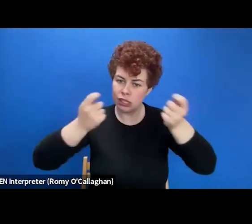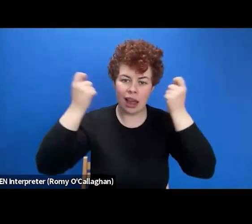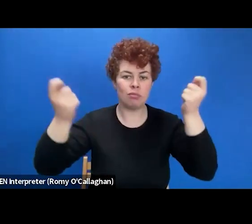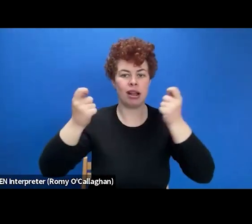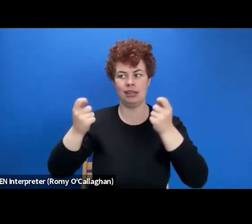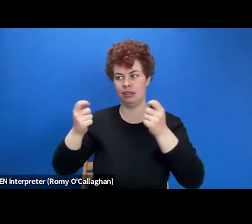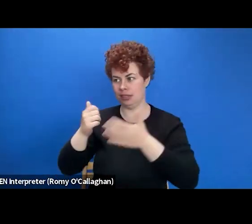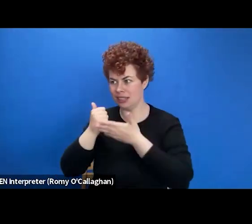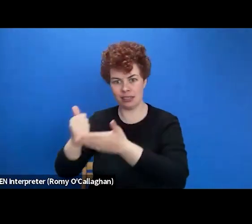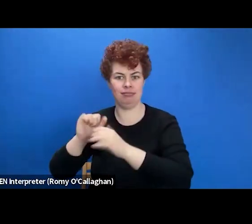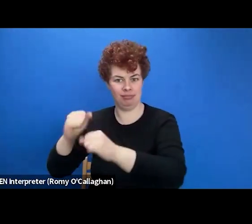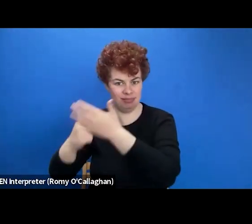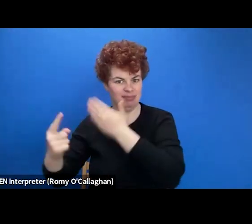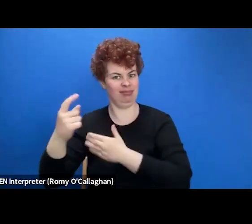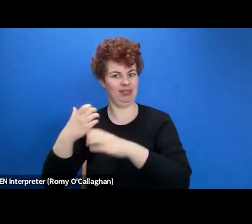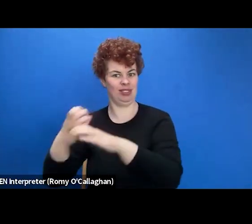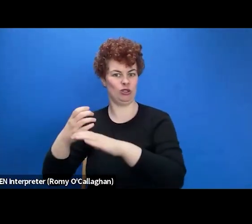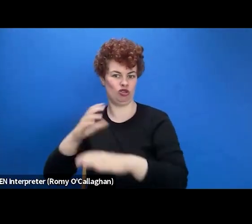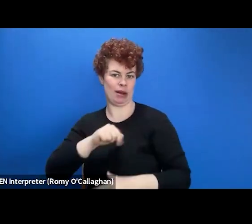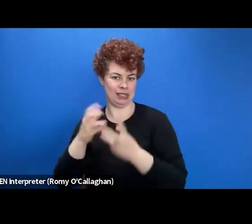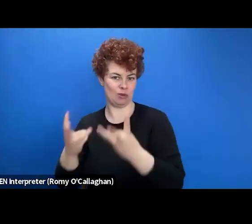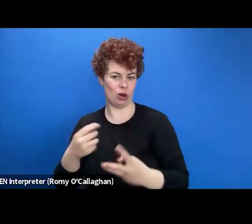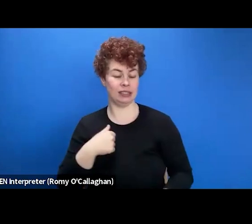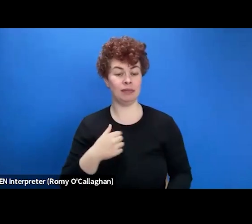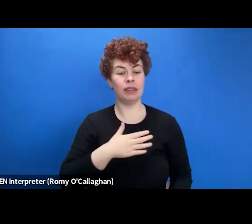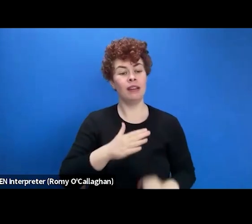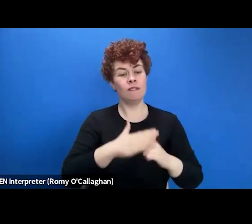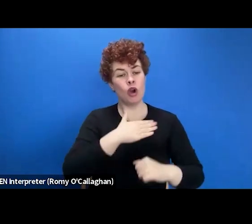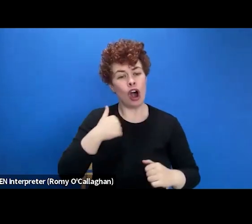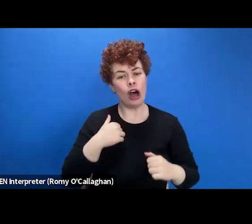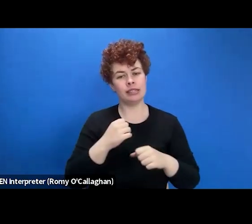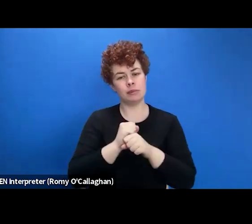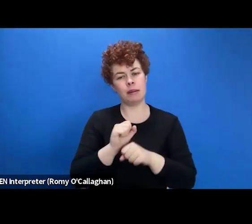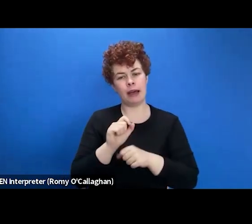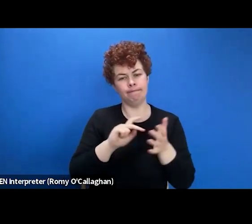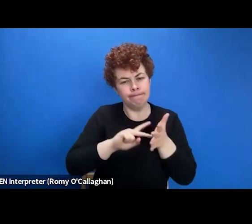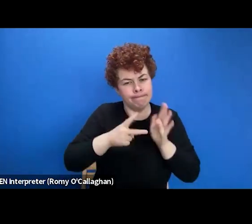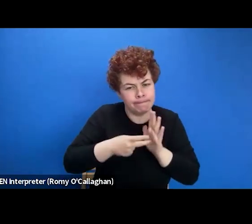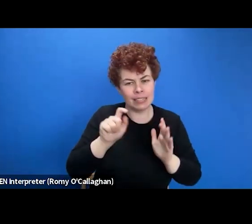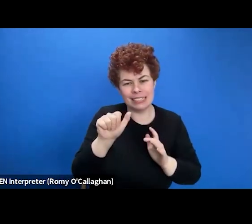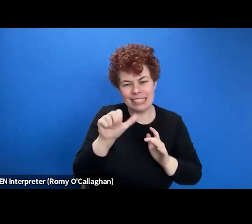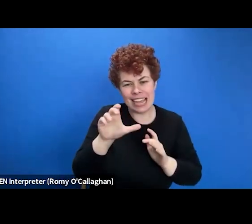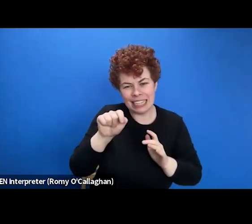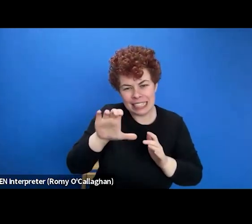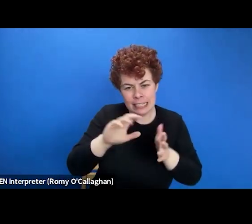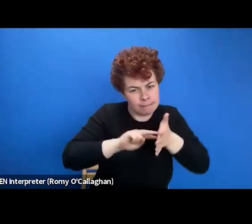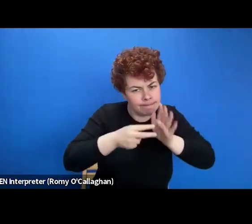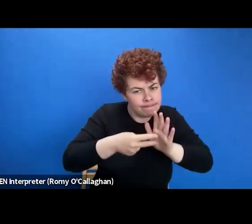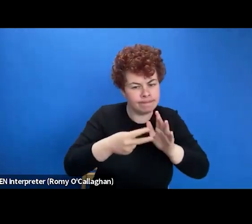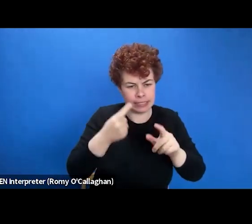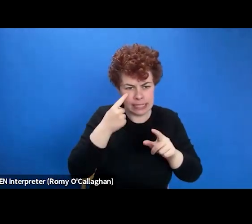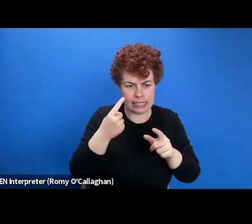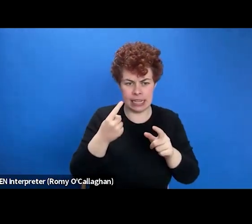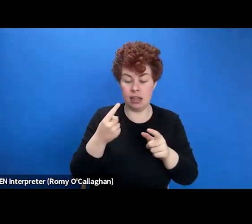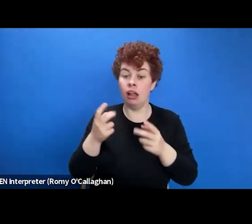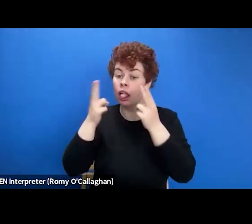solidarity. So for us, it has been about a tactic, and a really important tactic that we could use in our context that challenged that